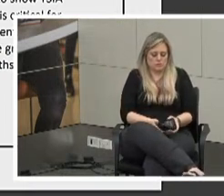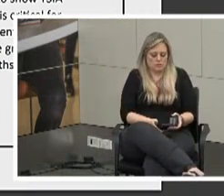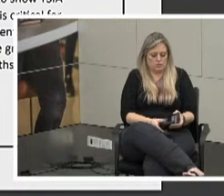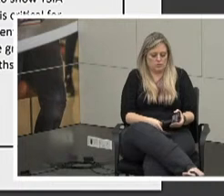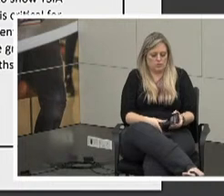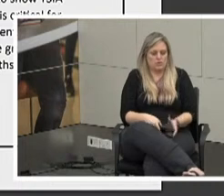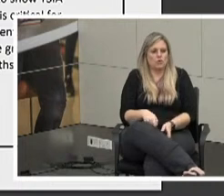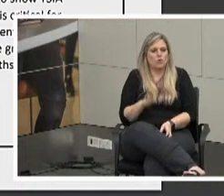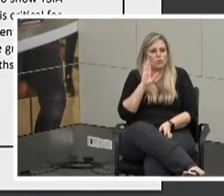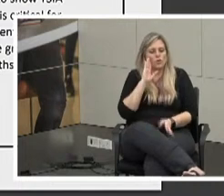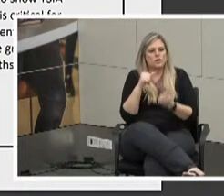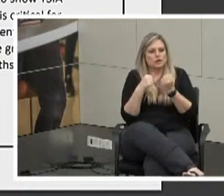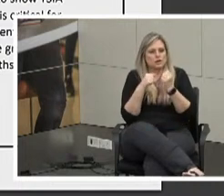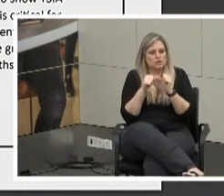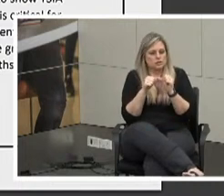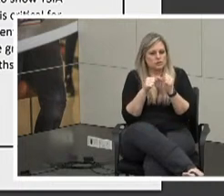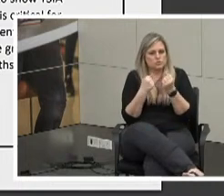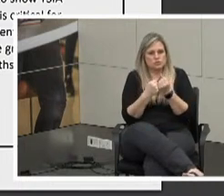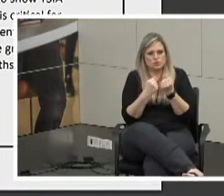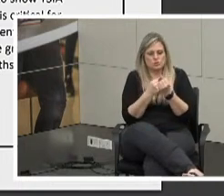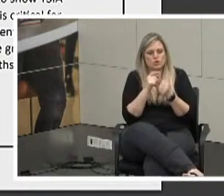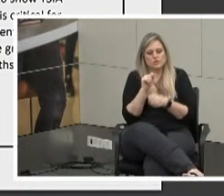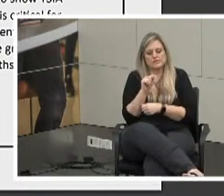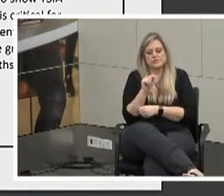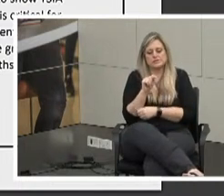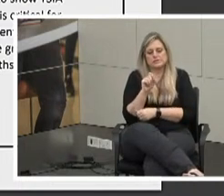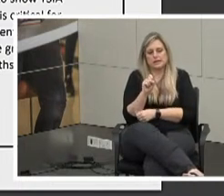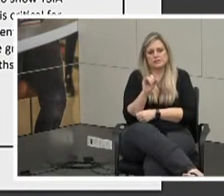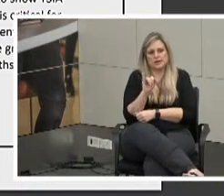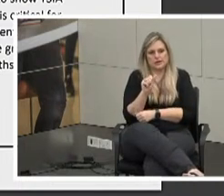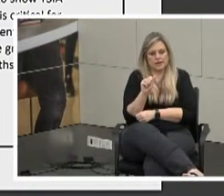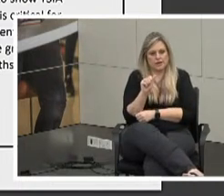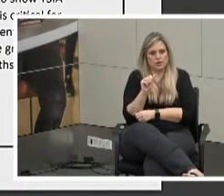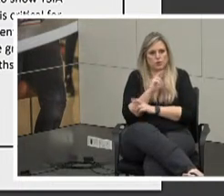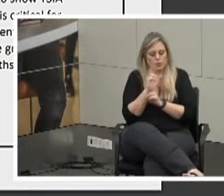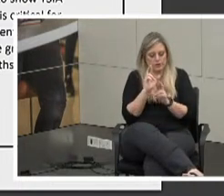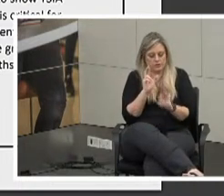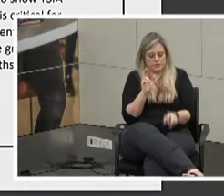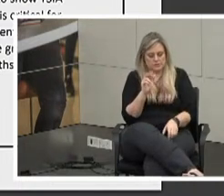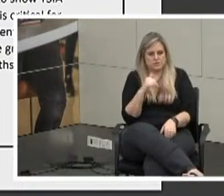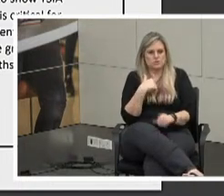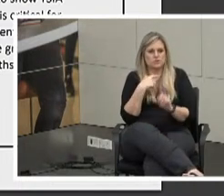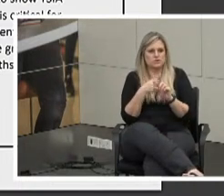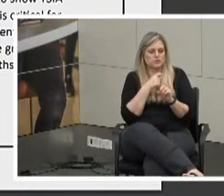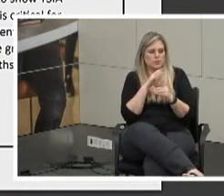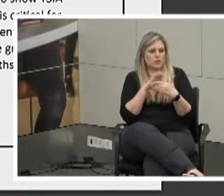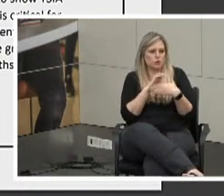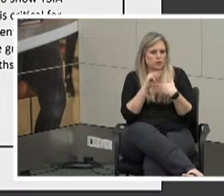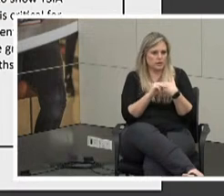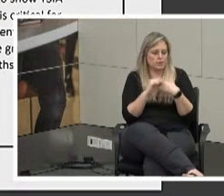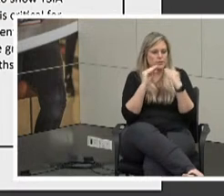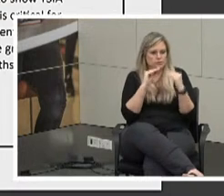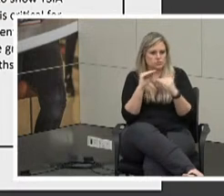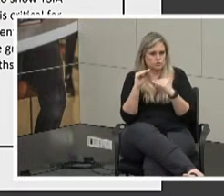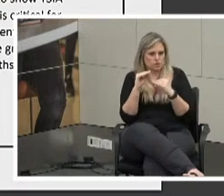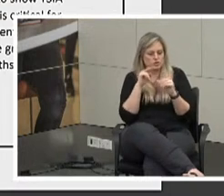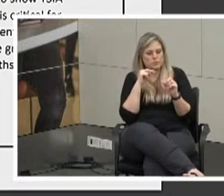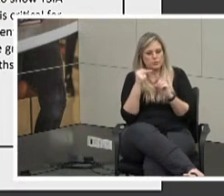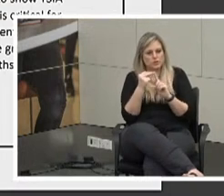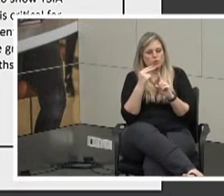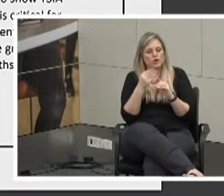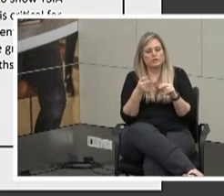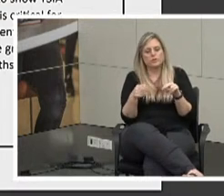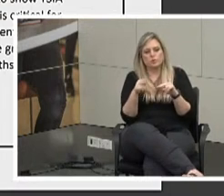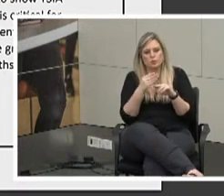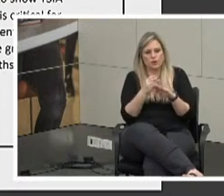TSI Readiness on these assessments um so that's just some of the things from a curriculum and instruction perspective we're enhancing and improving